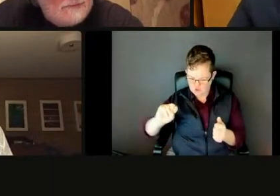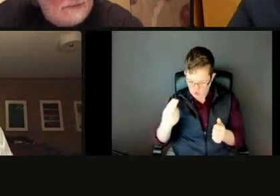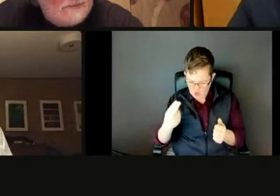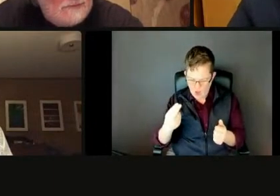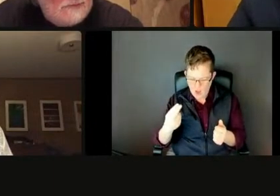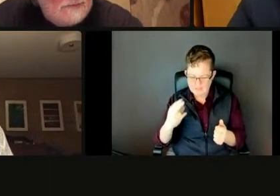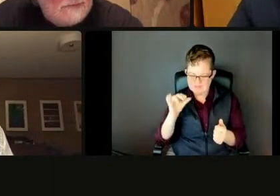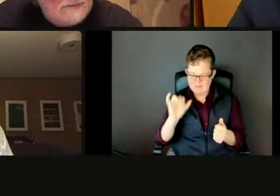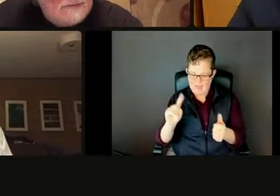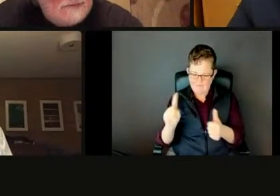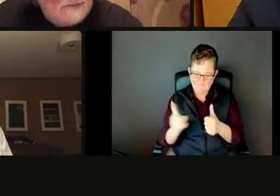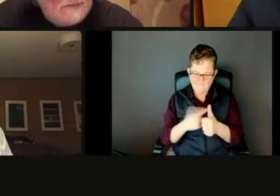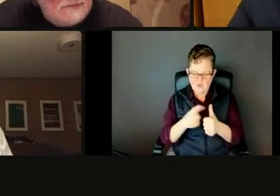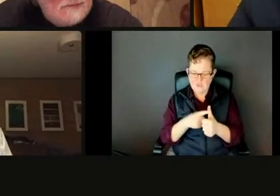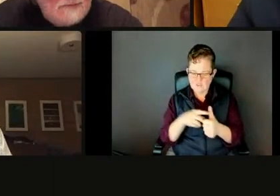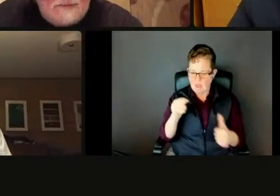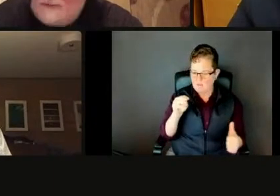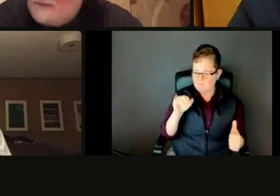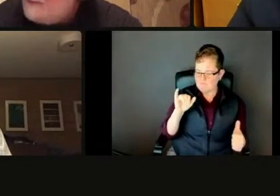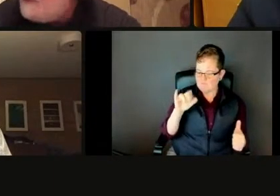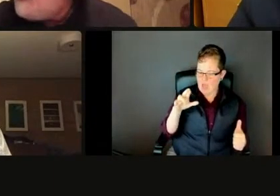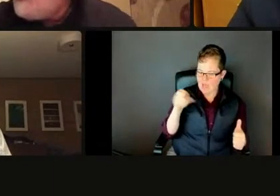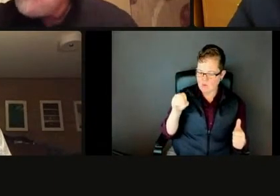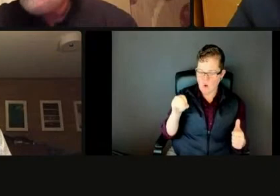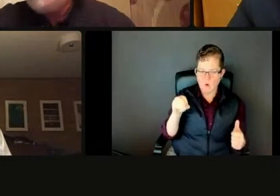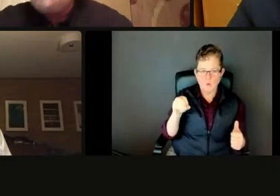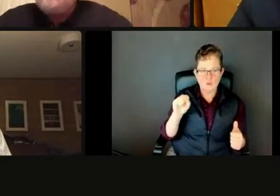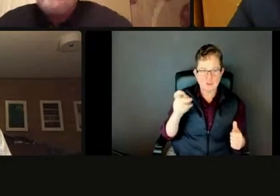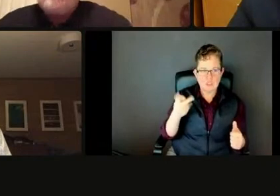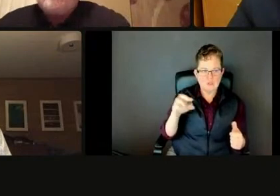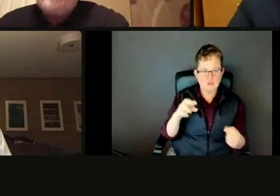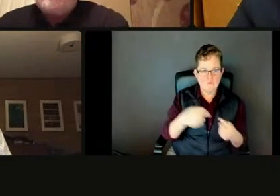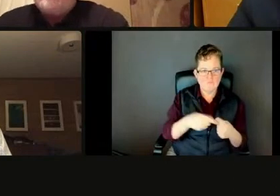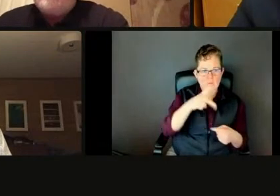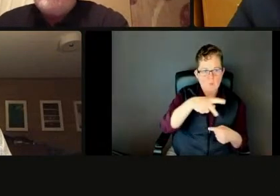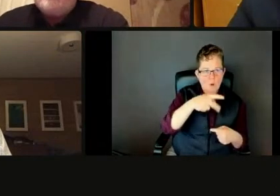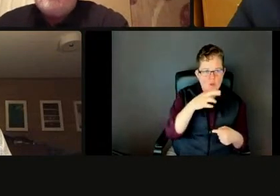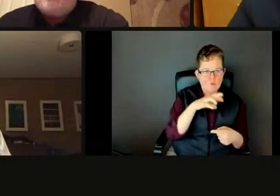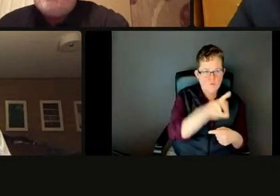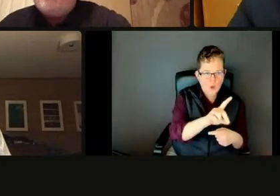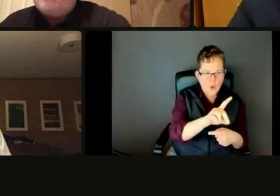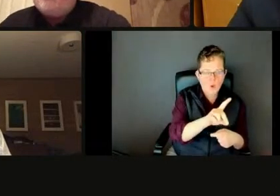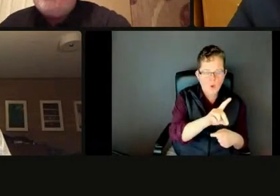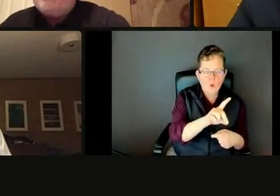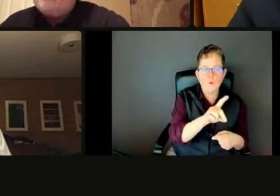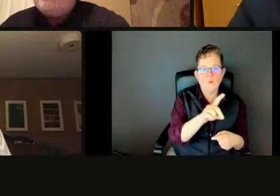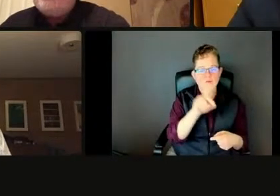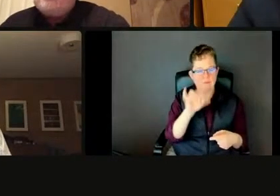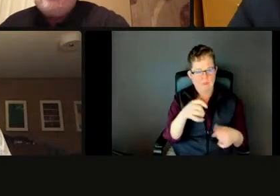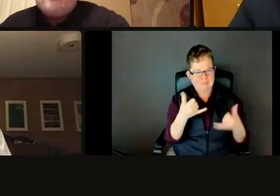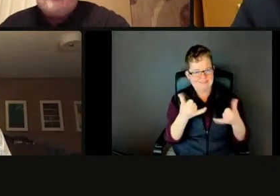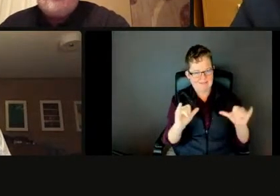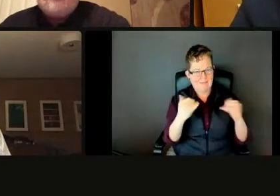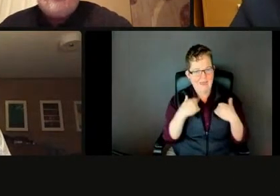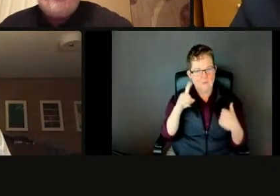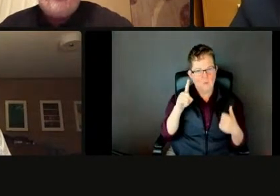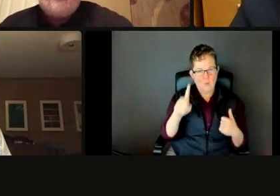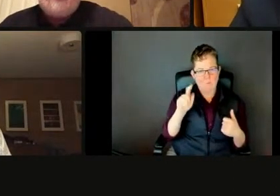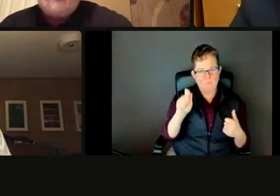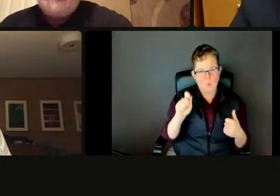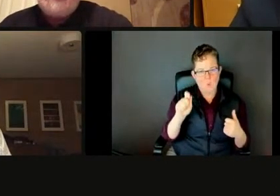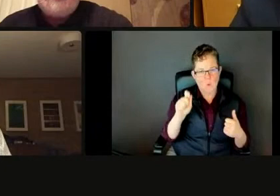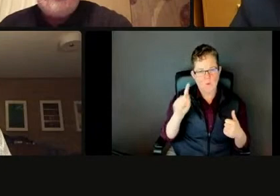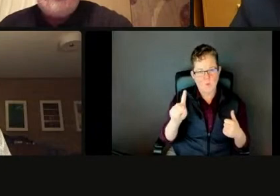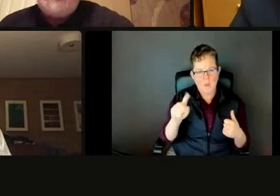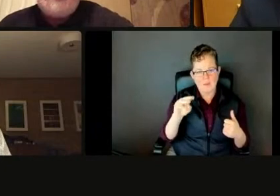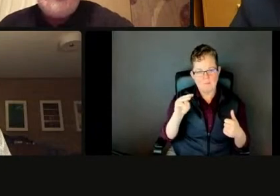on that first micro shelter where that is the Portland Road and hopefully the new site, we would still have $1.1 million